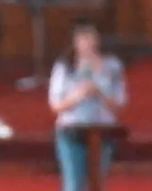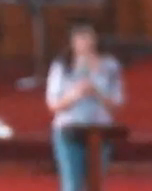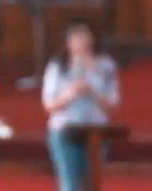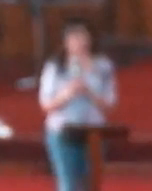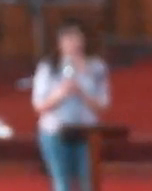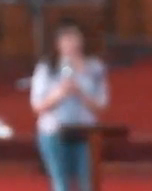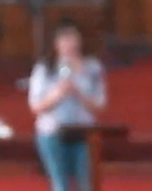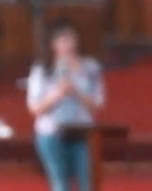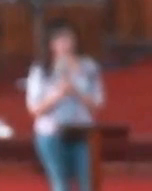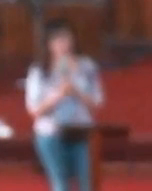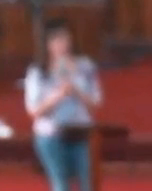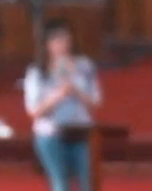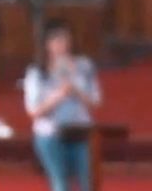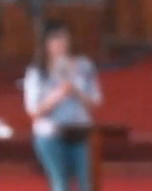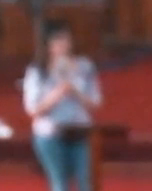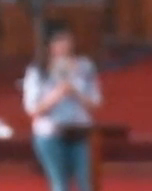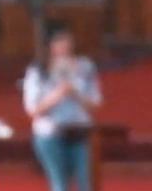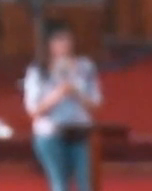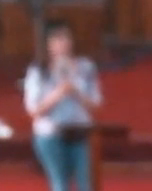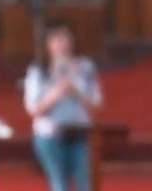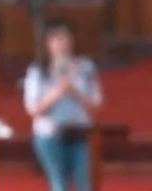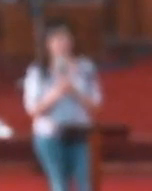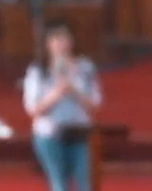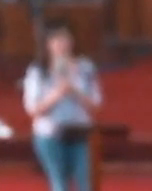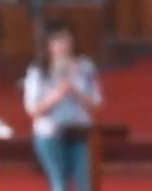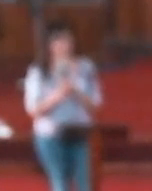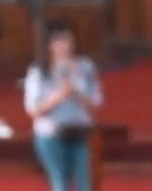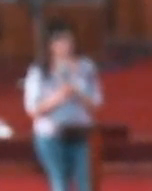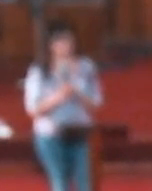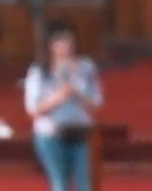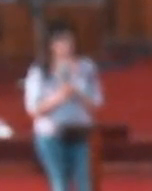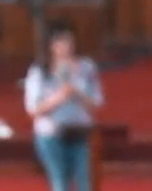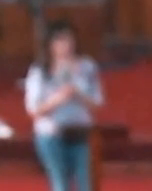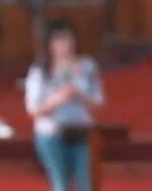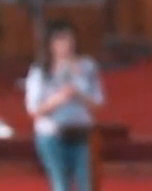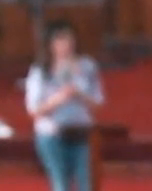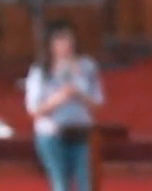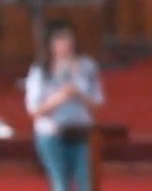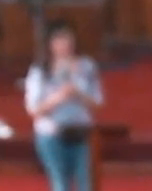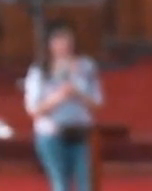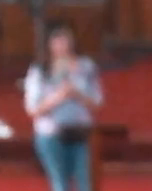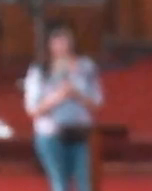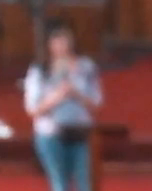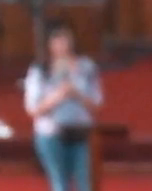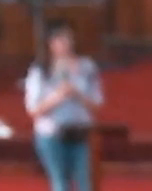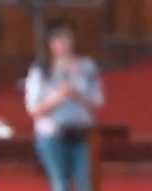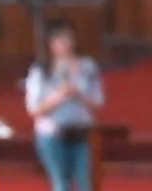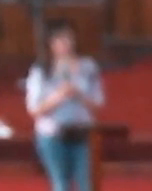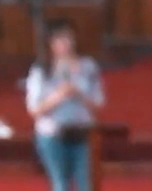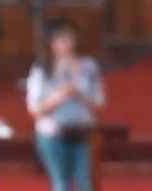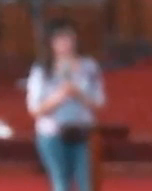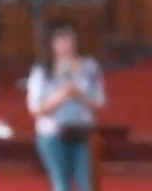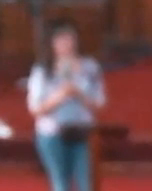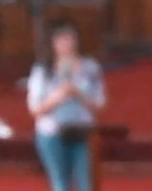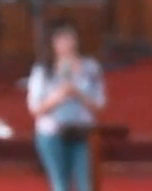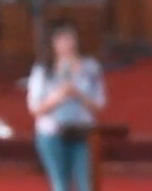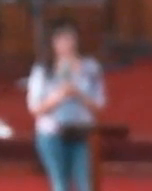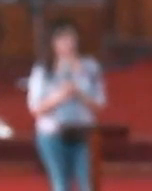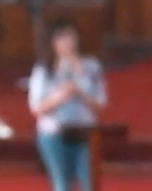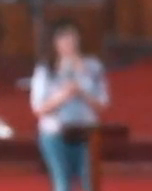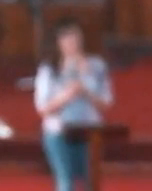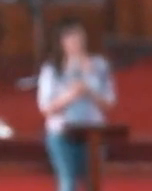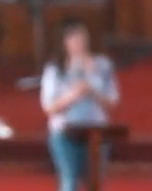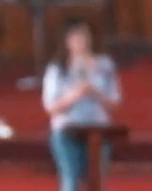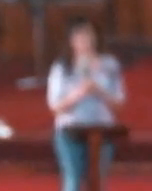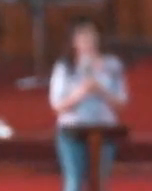doliendo. And the apostle Paul had a thorn in the flesh, something was bothering him. Y él le pide al Señor tres veces que le quite